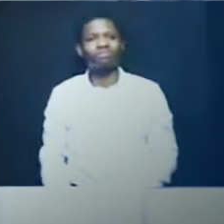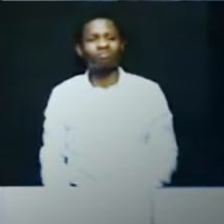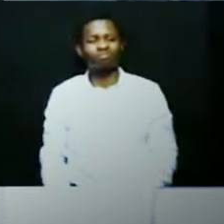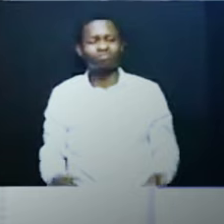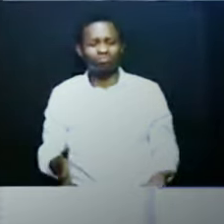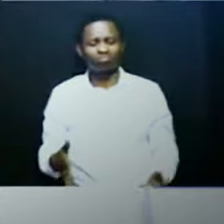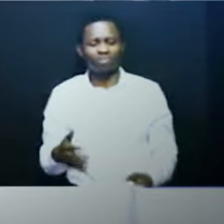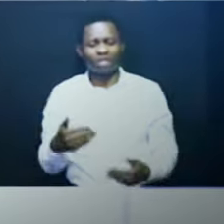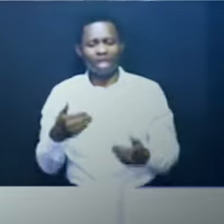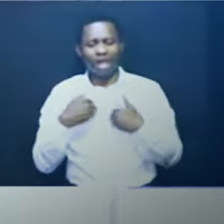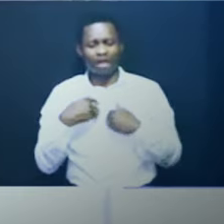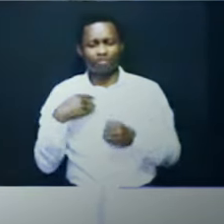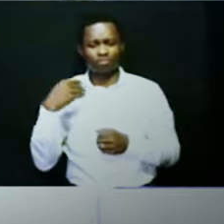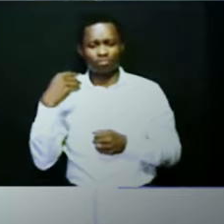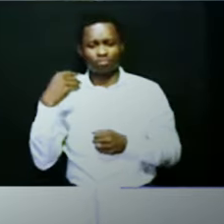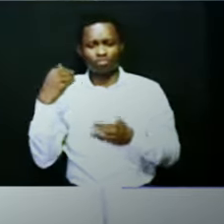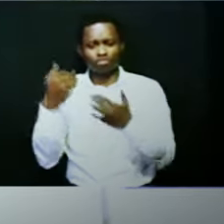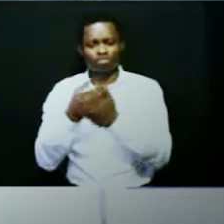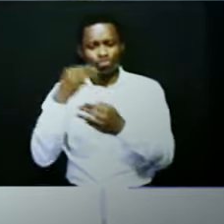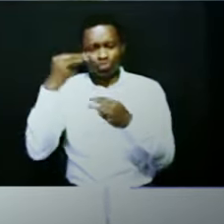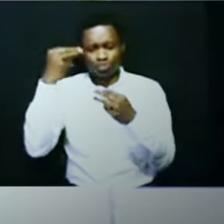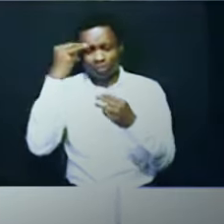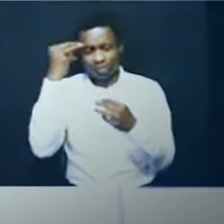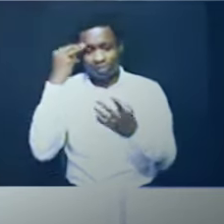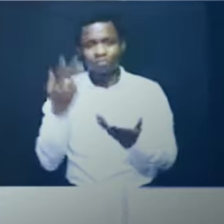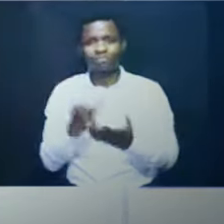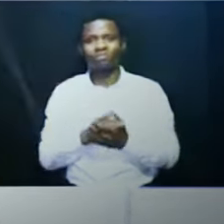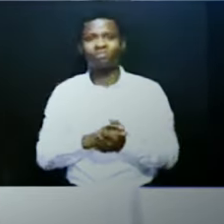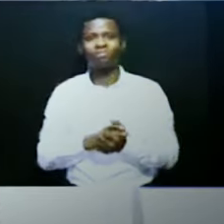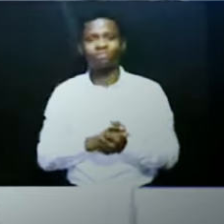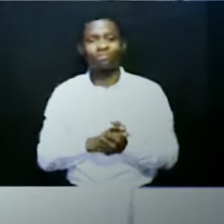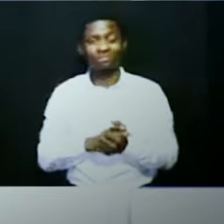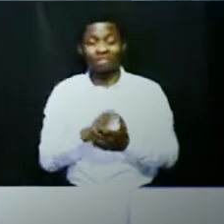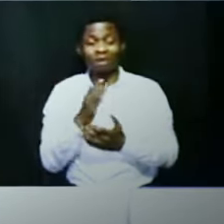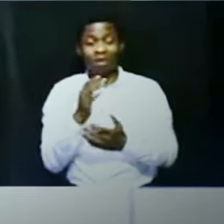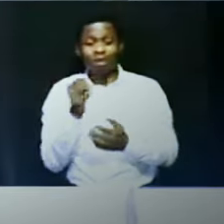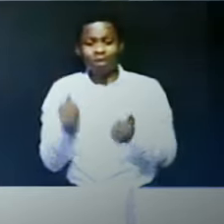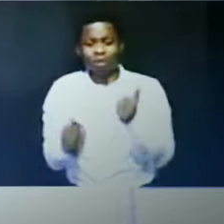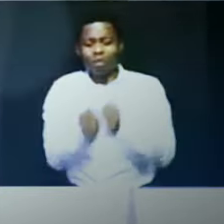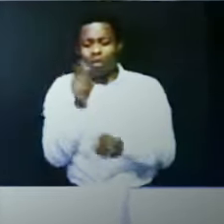There are so many of us who wish to have been born by a certain man.